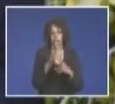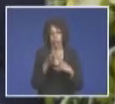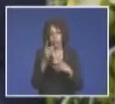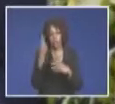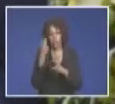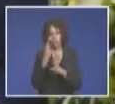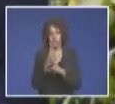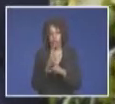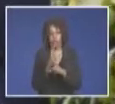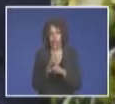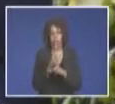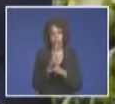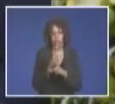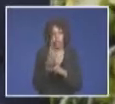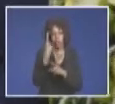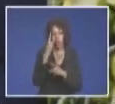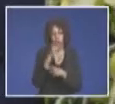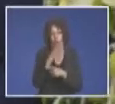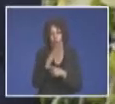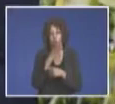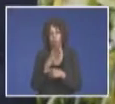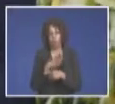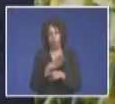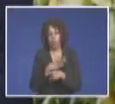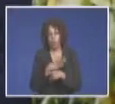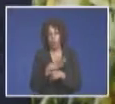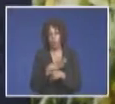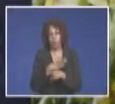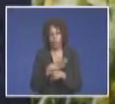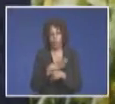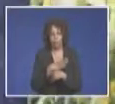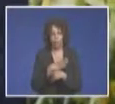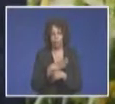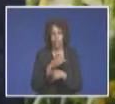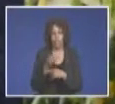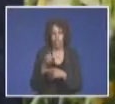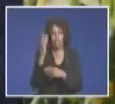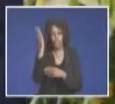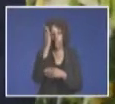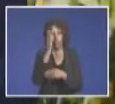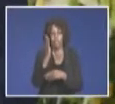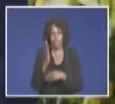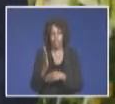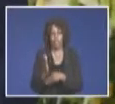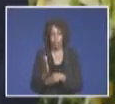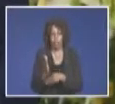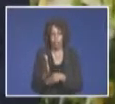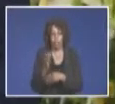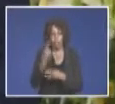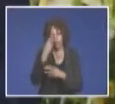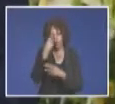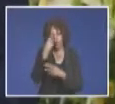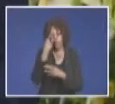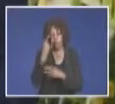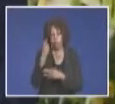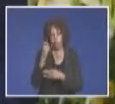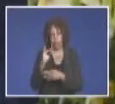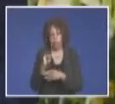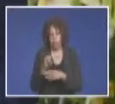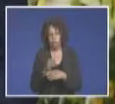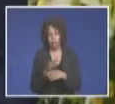rights of women. She never, ever forgot her roots.